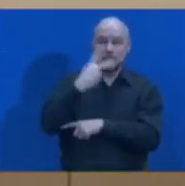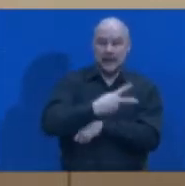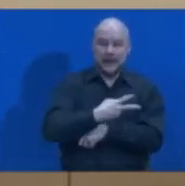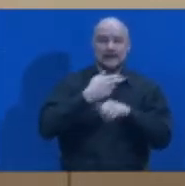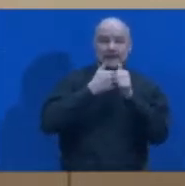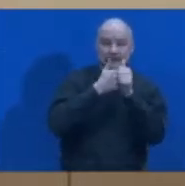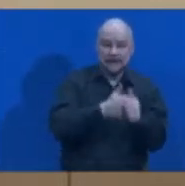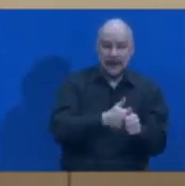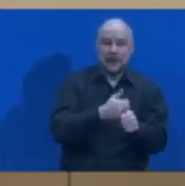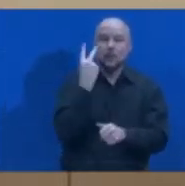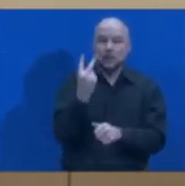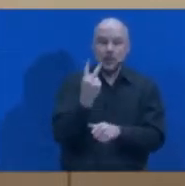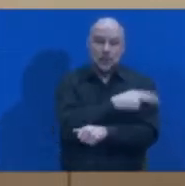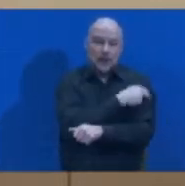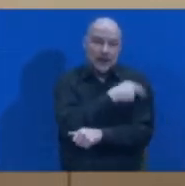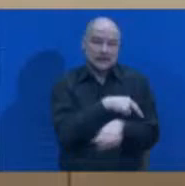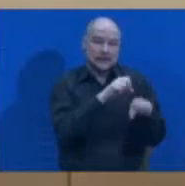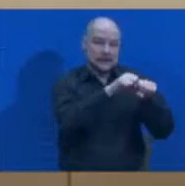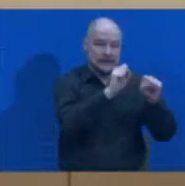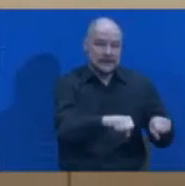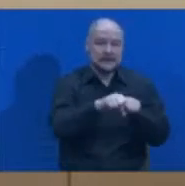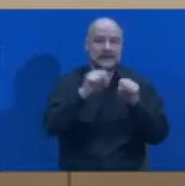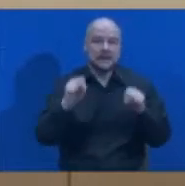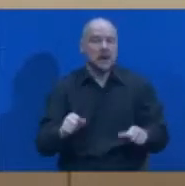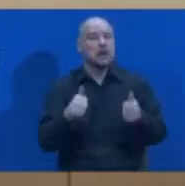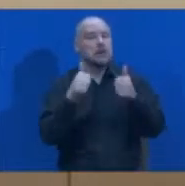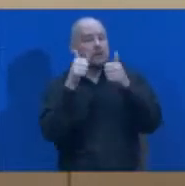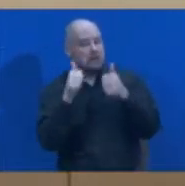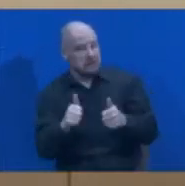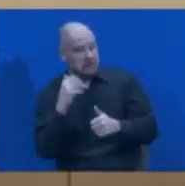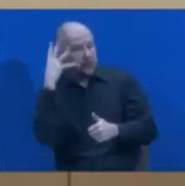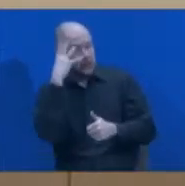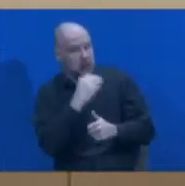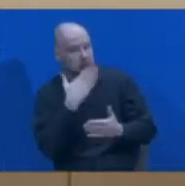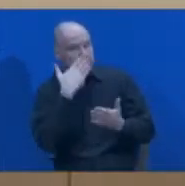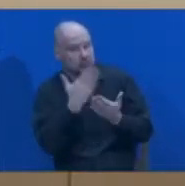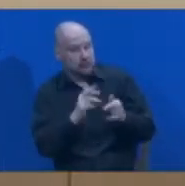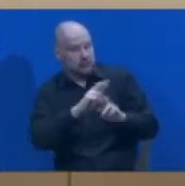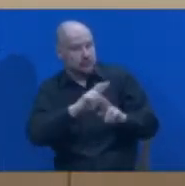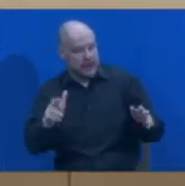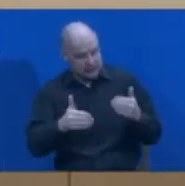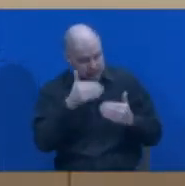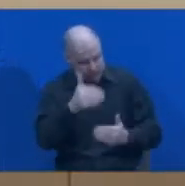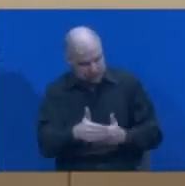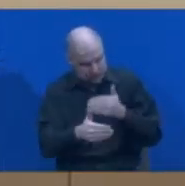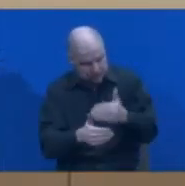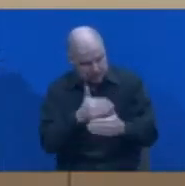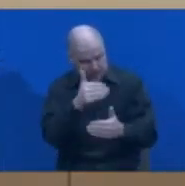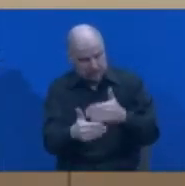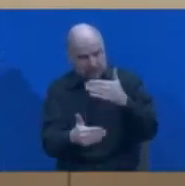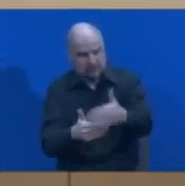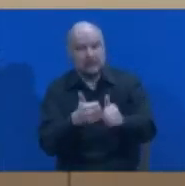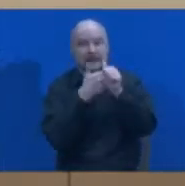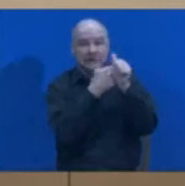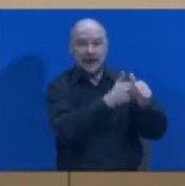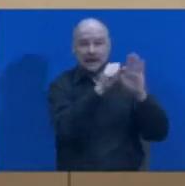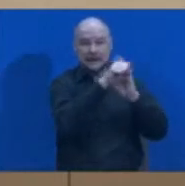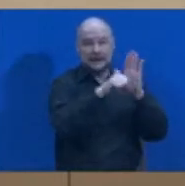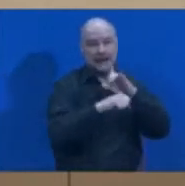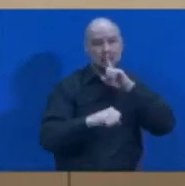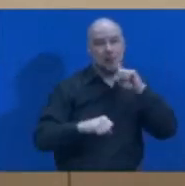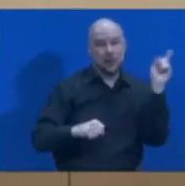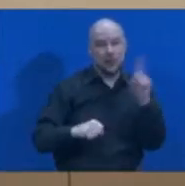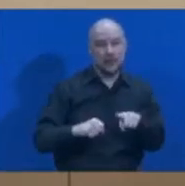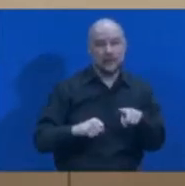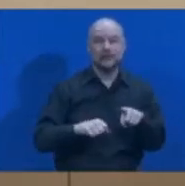that they testing. Can use like signage so and we templates think for we're other in pretty documents. Good shape to move forward with this strategy. With this increased testing,